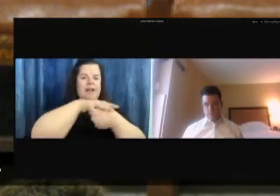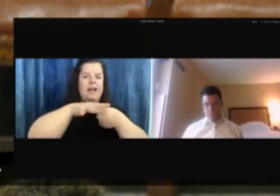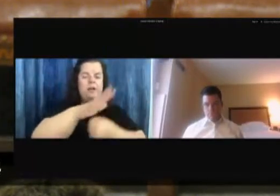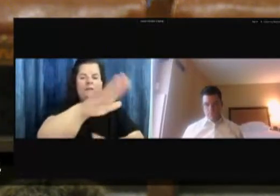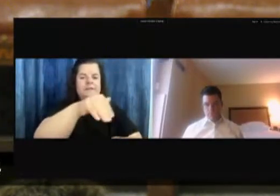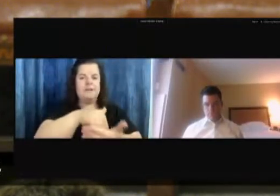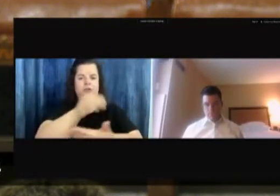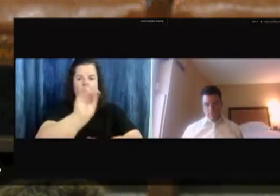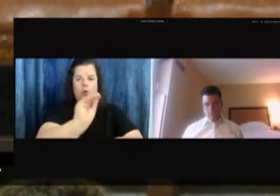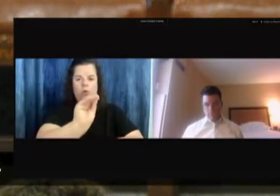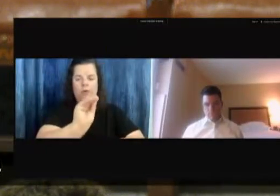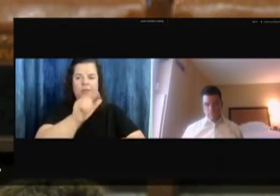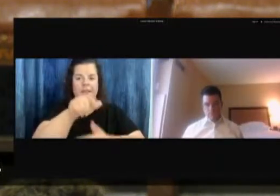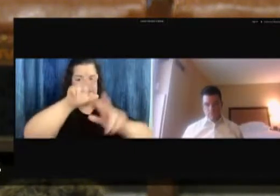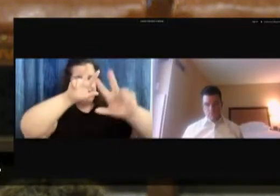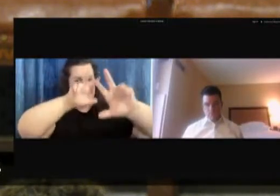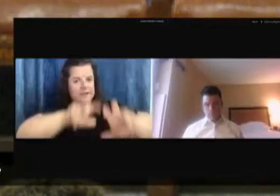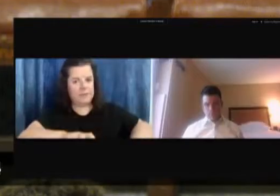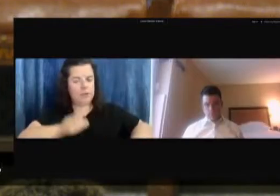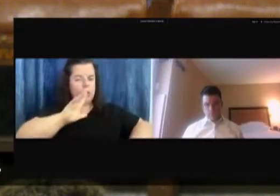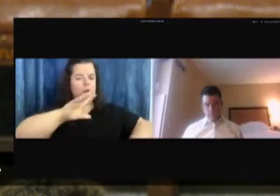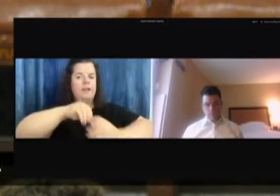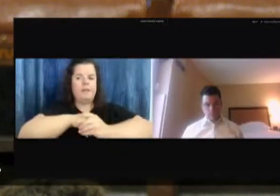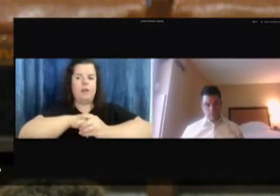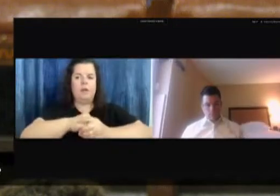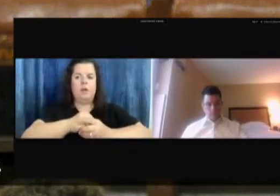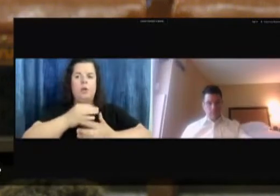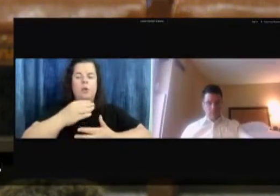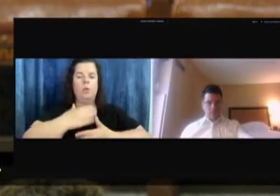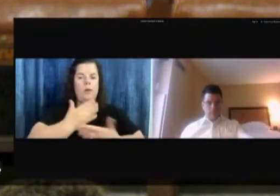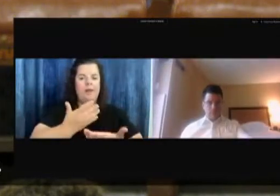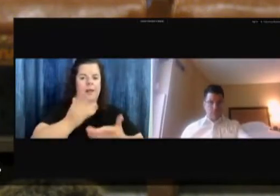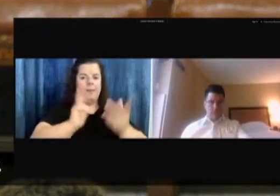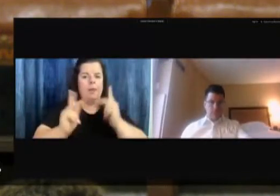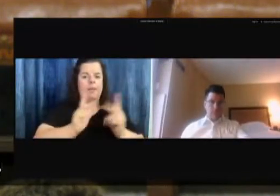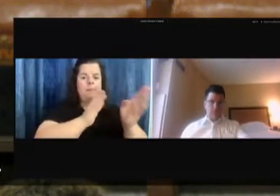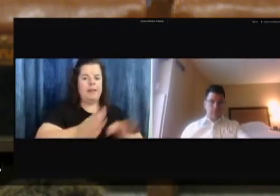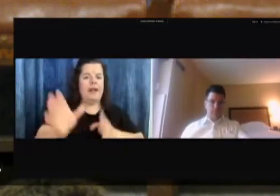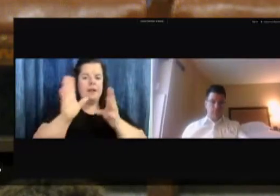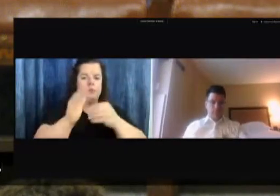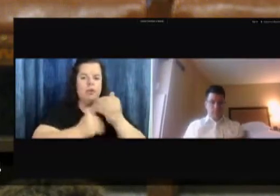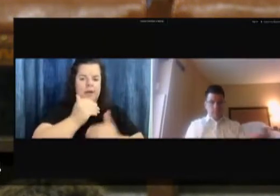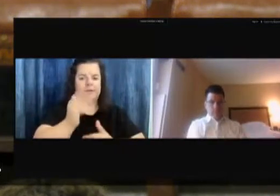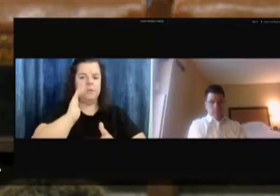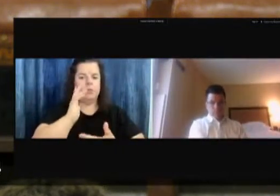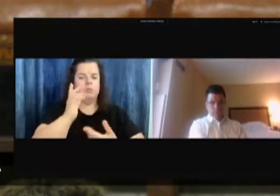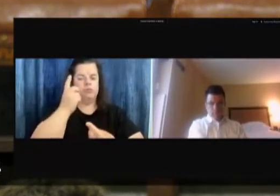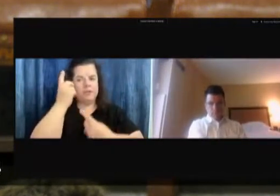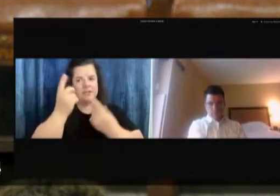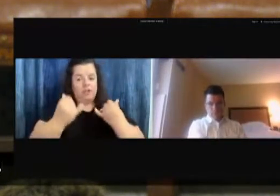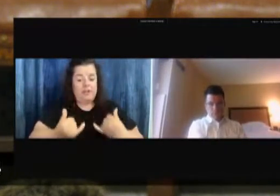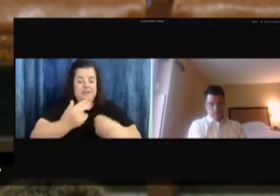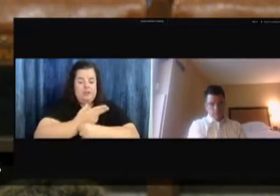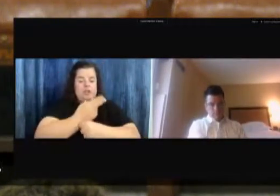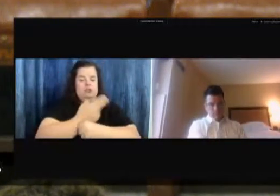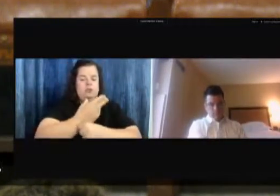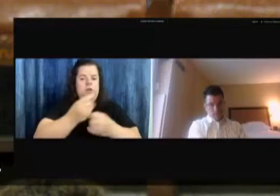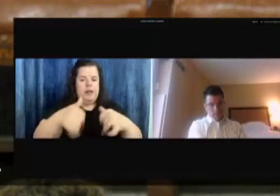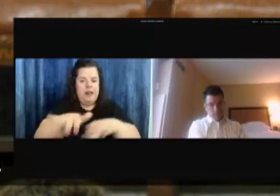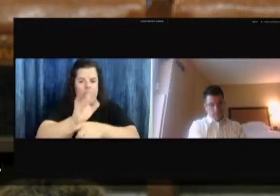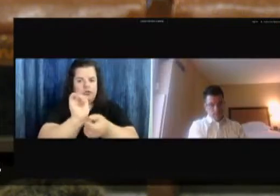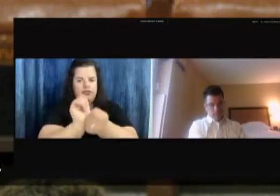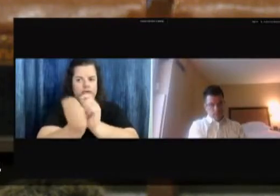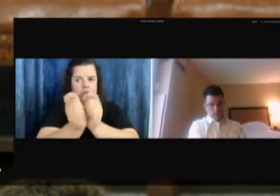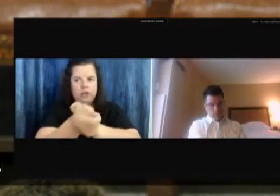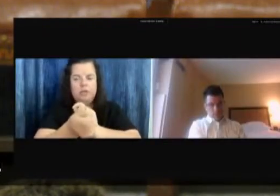This examination will involve a participatory, iterative public planning process that will consider existing uses, parcel configurations,